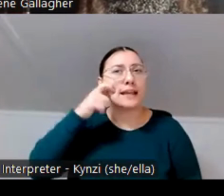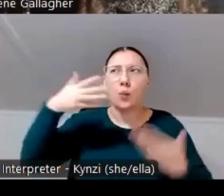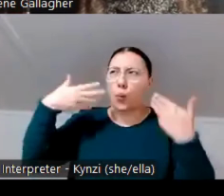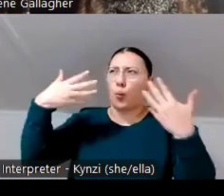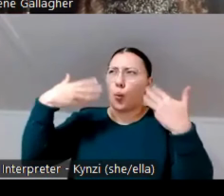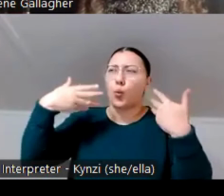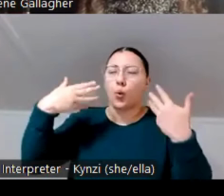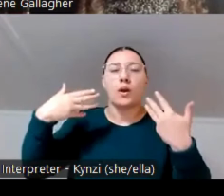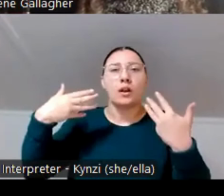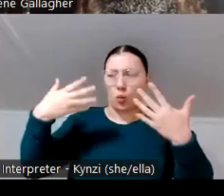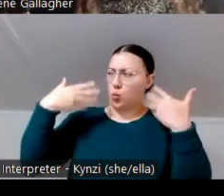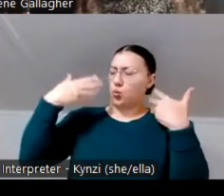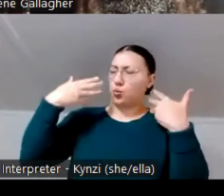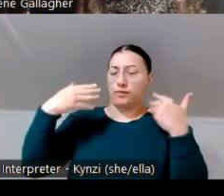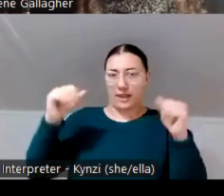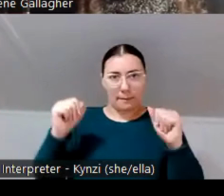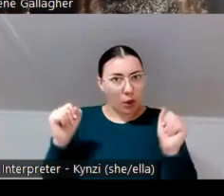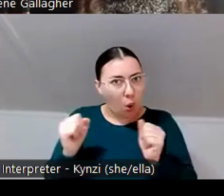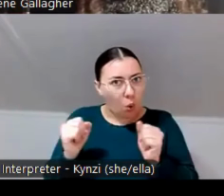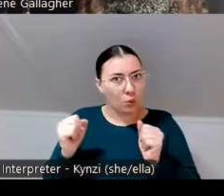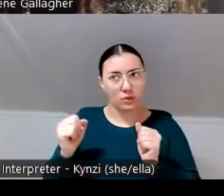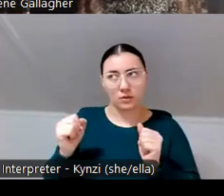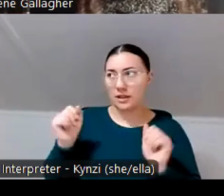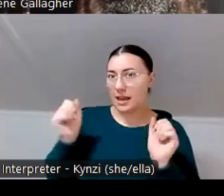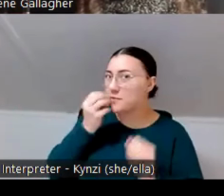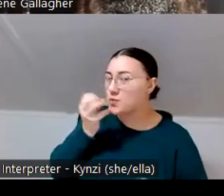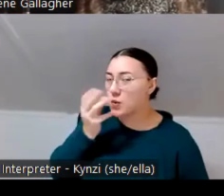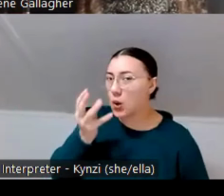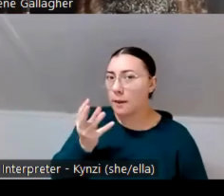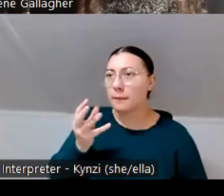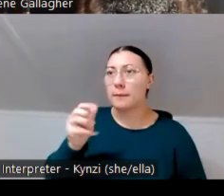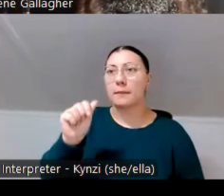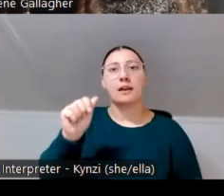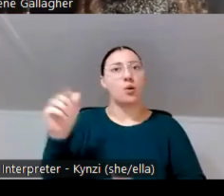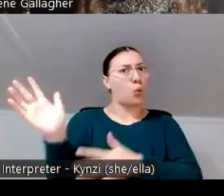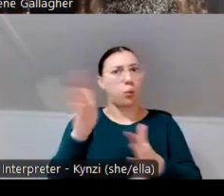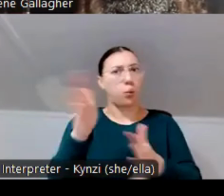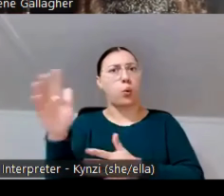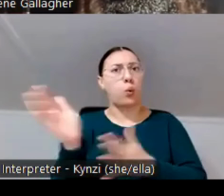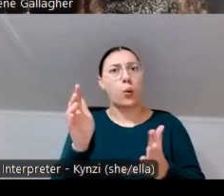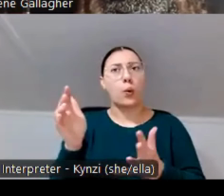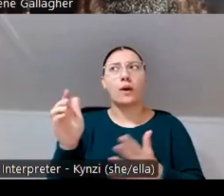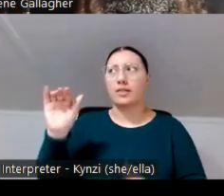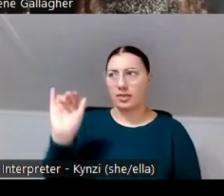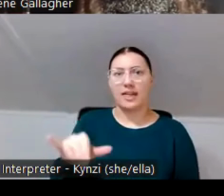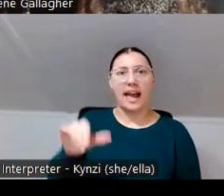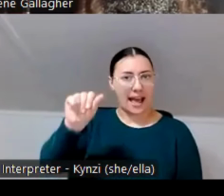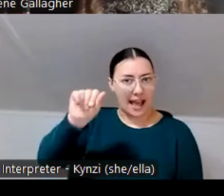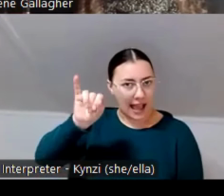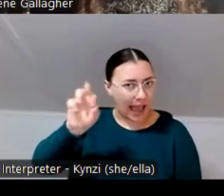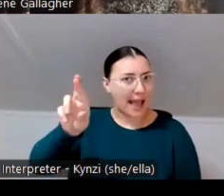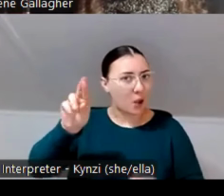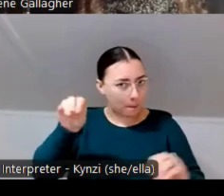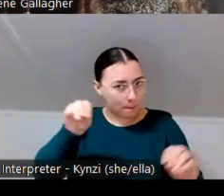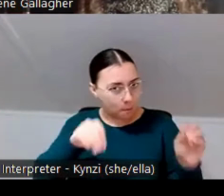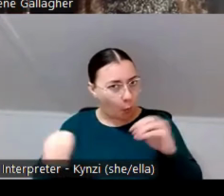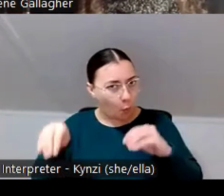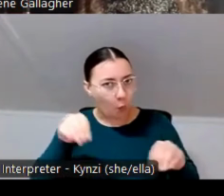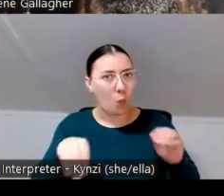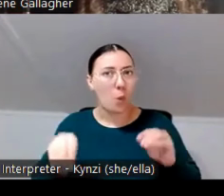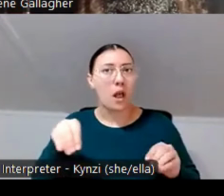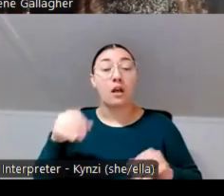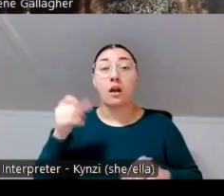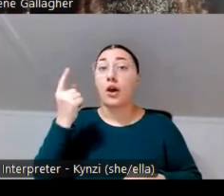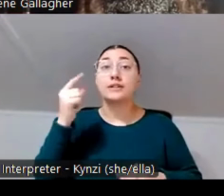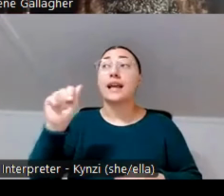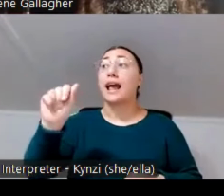cool or warm. Wind is moving air. The air around us is always moving, sometimes fast